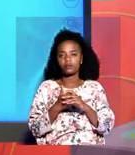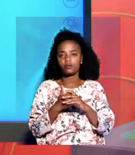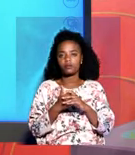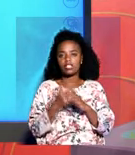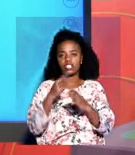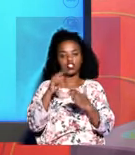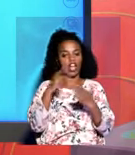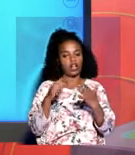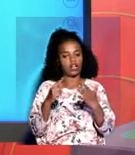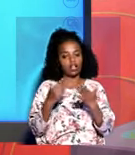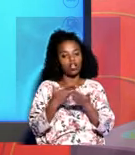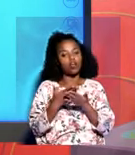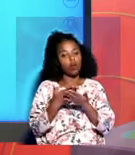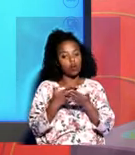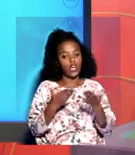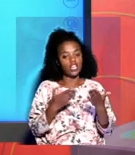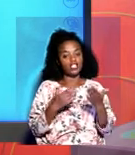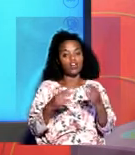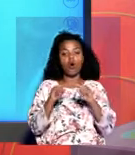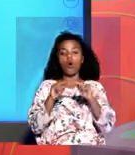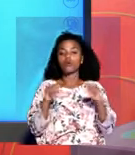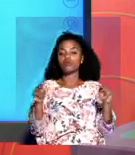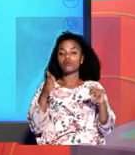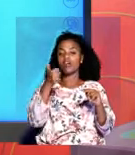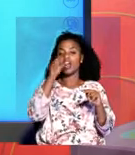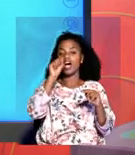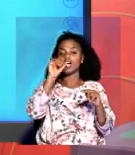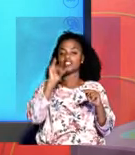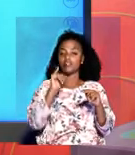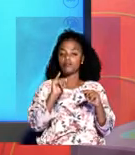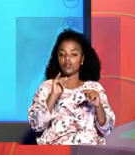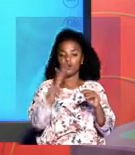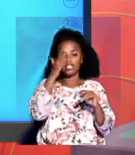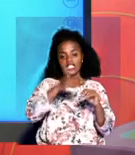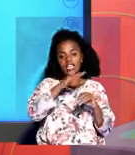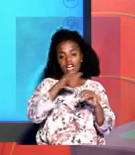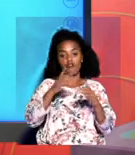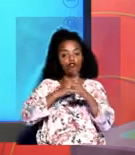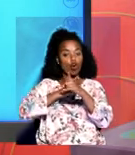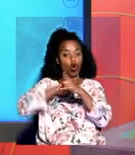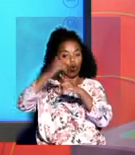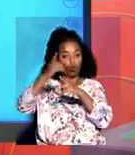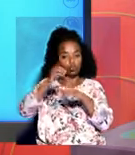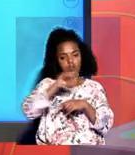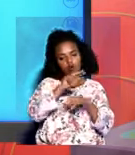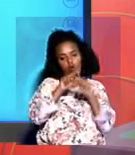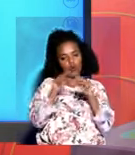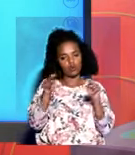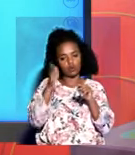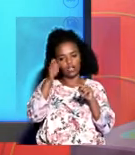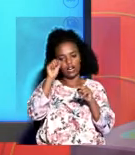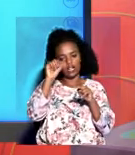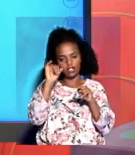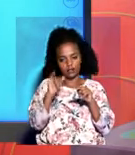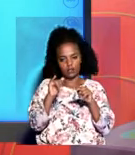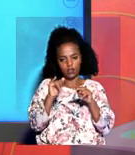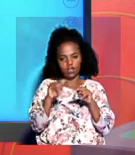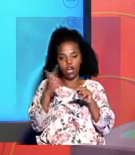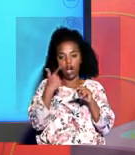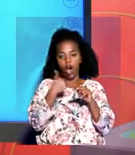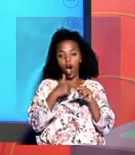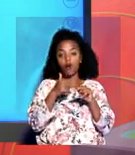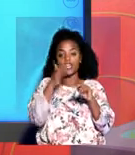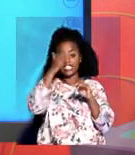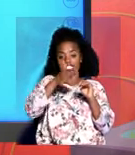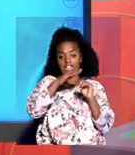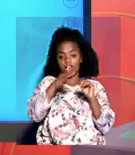check whether the horizontal asymptote, the graph crosses the horizontal asymptote. Our graph is this one, f